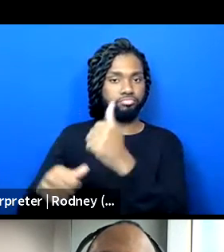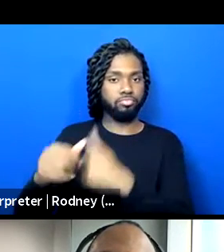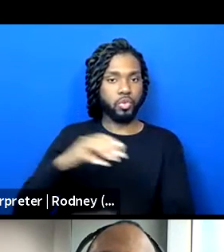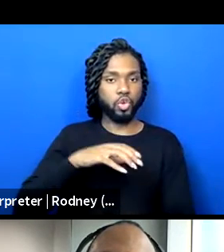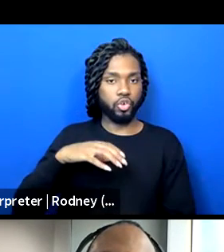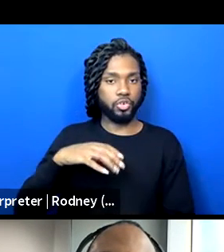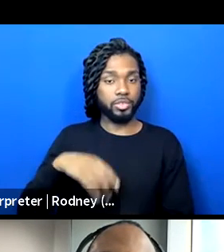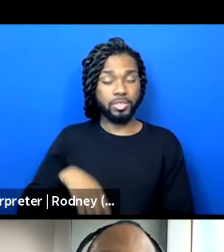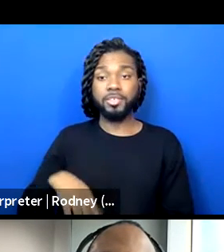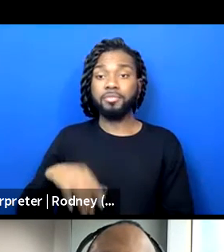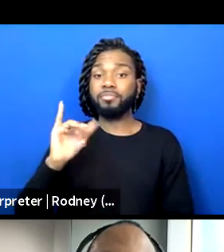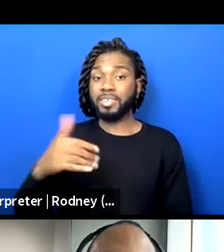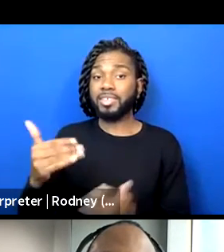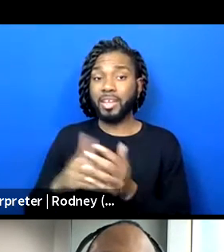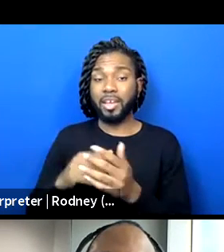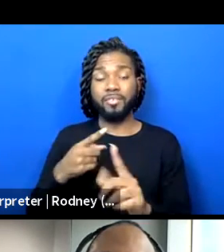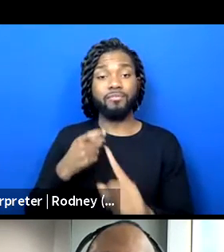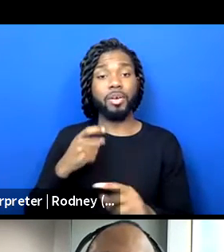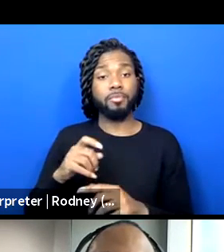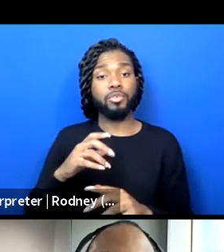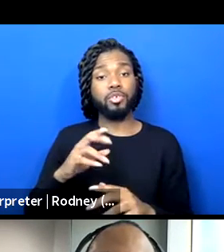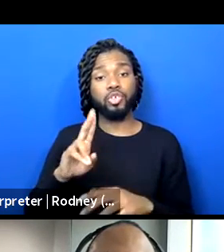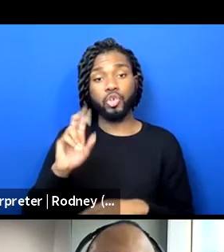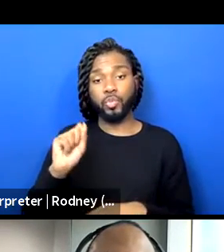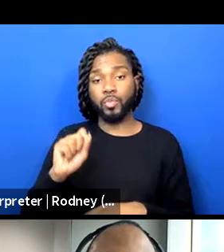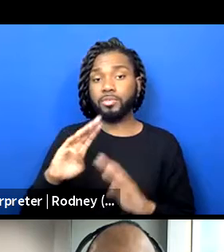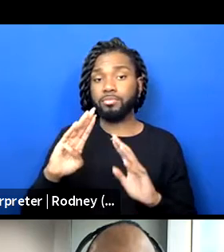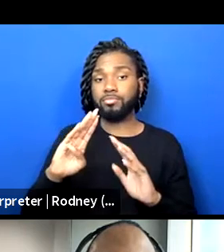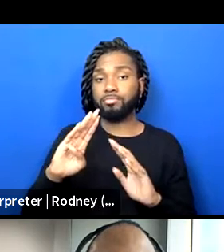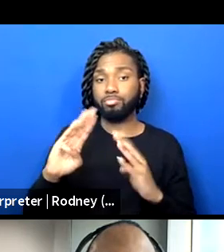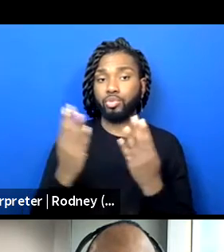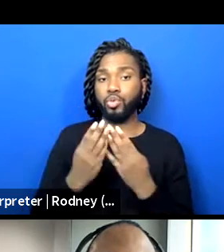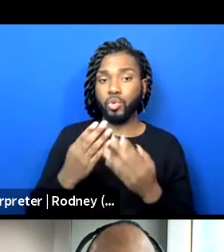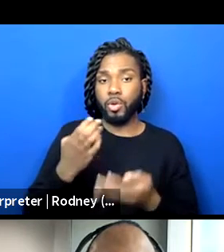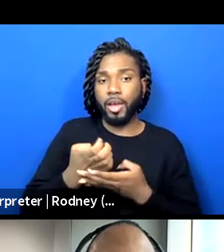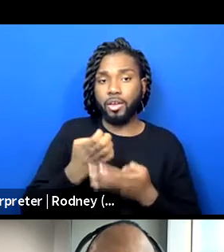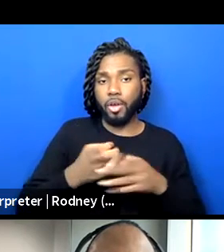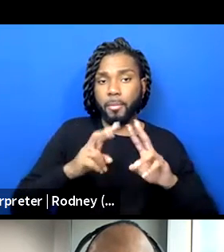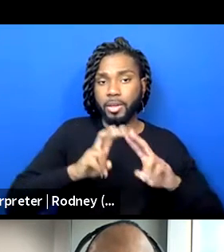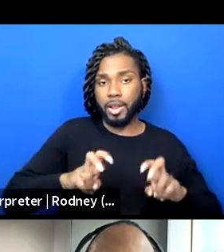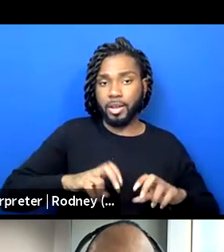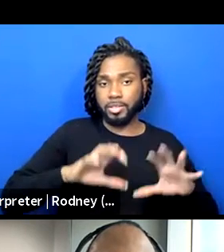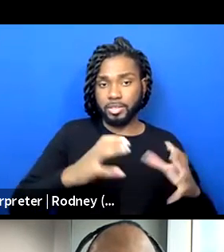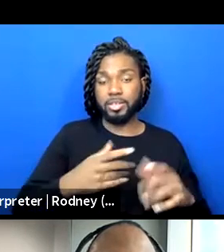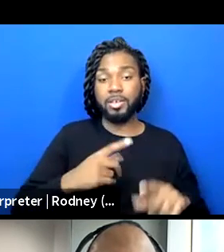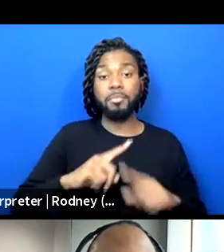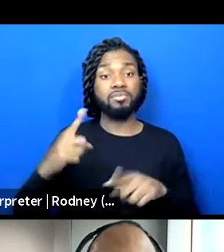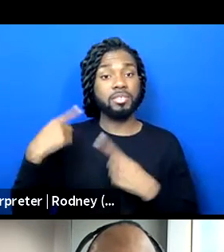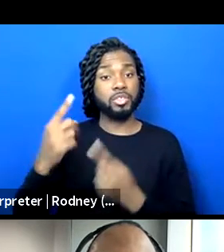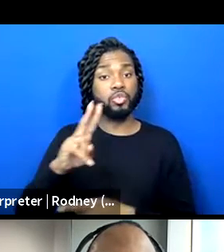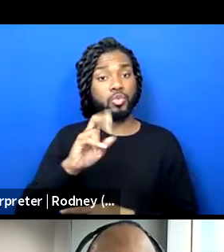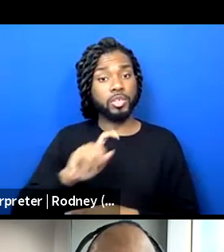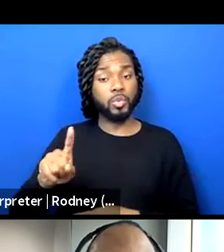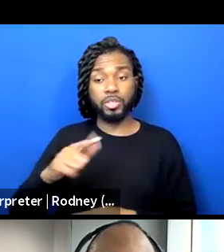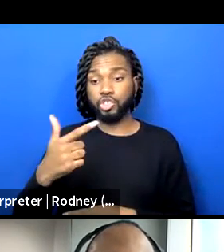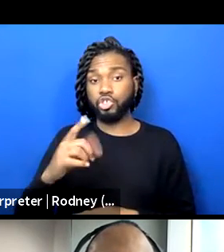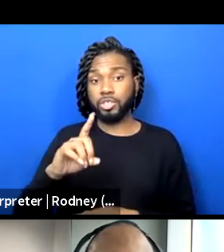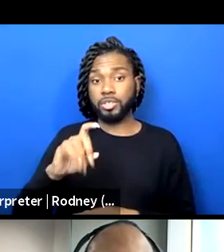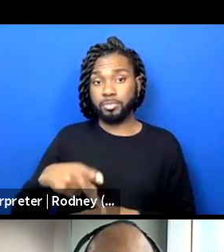That's according also to the US Bureau of Economic Analysis. In fact, since 2001, the GDP,